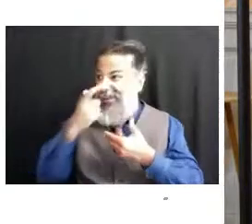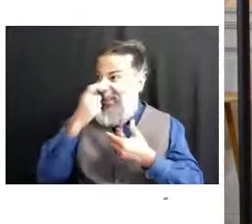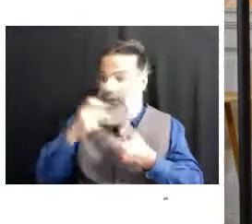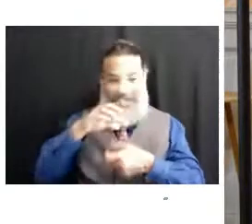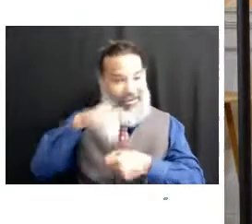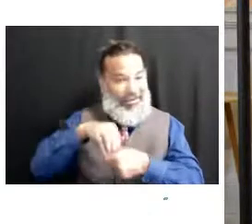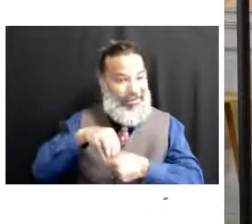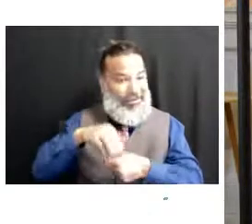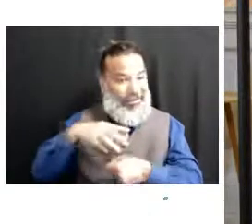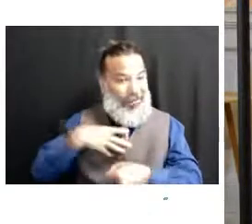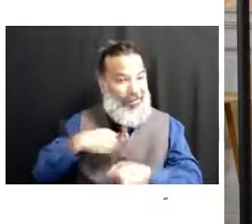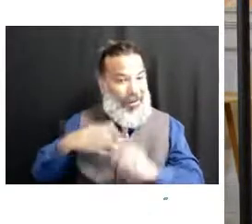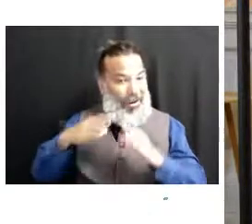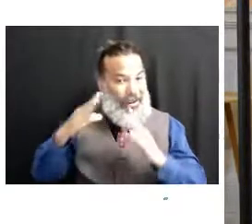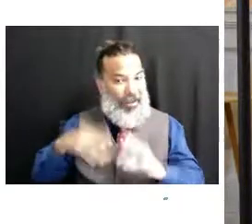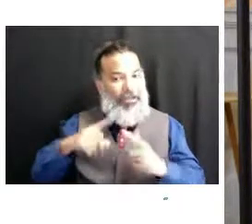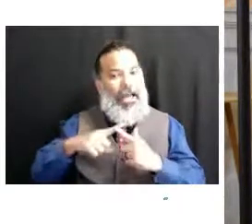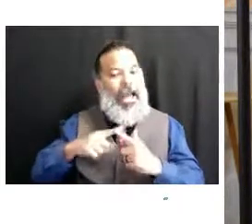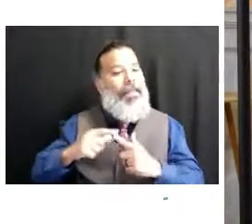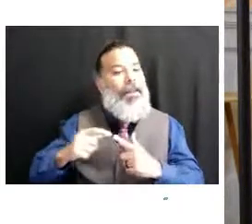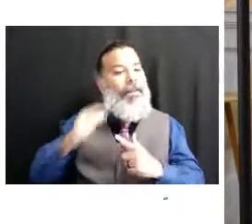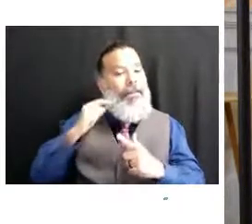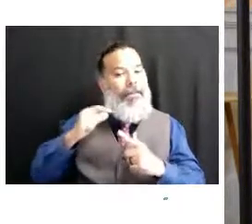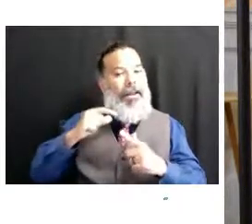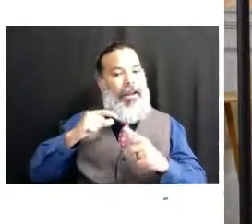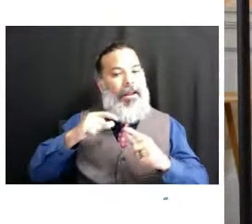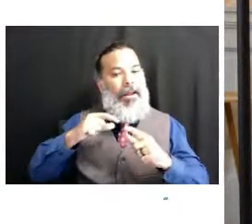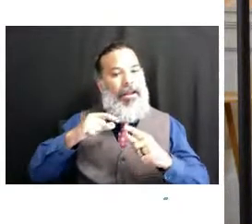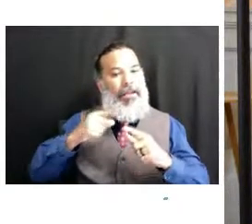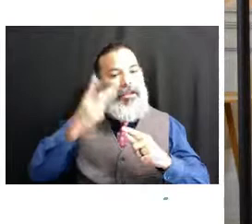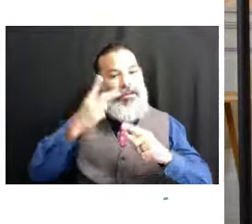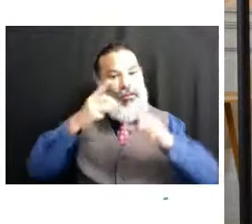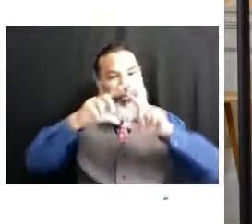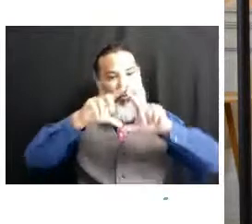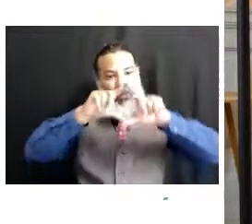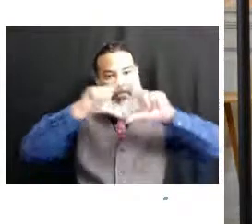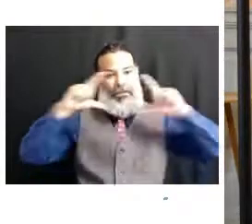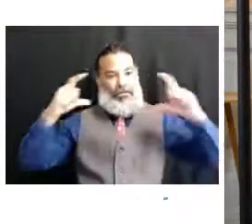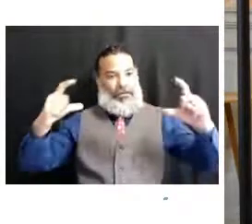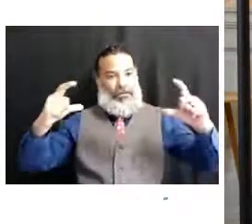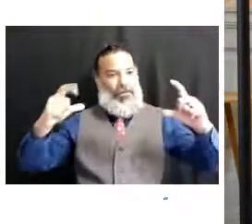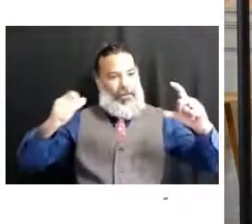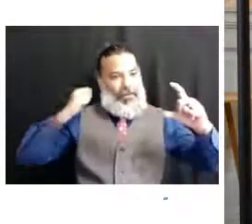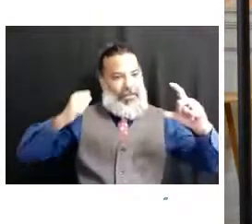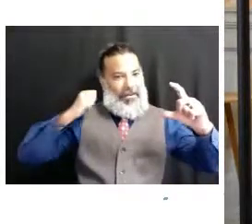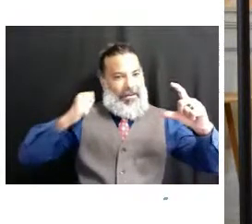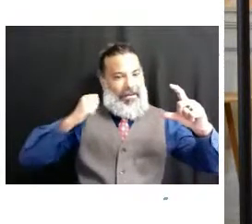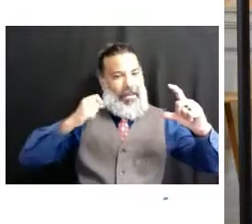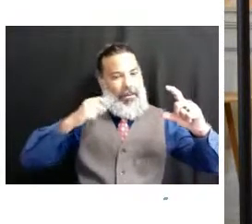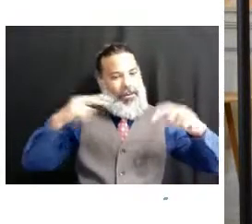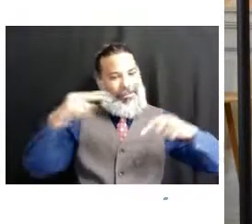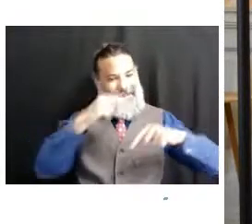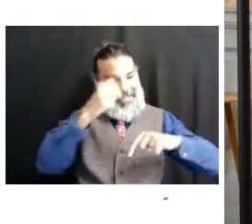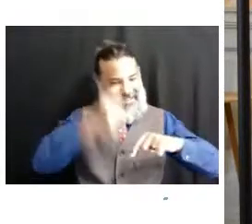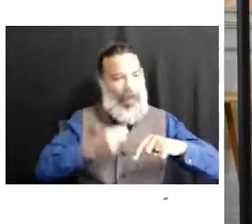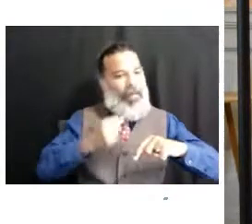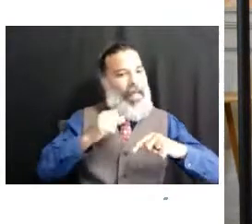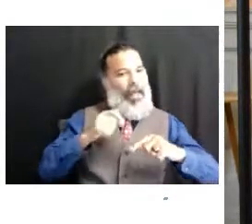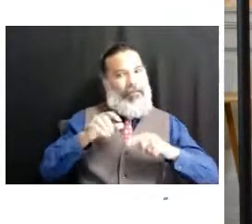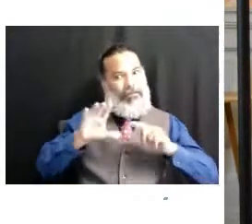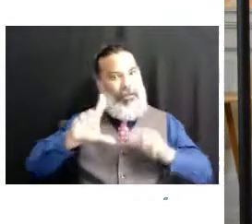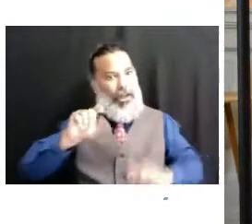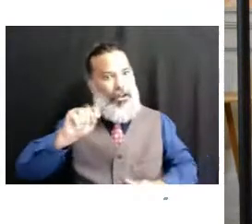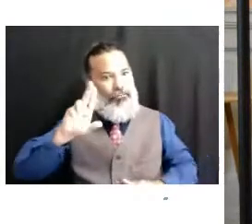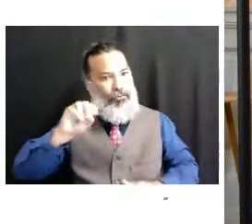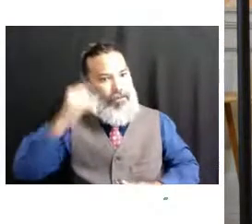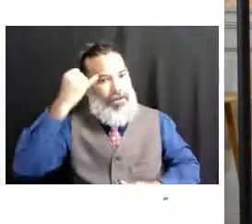House, and the back bow, the two-story back bow that looks out to the south. He